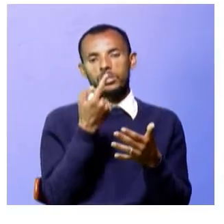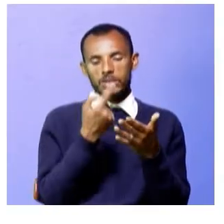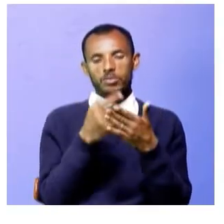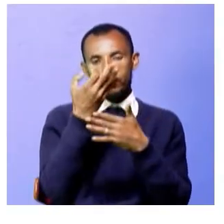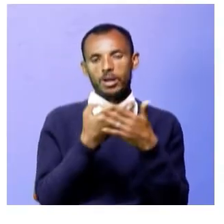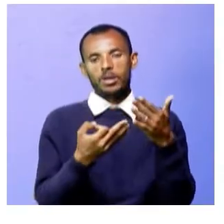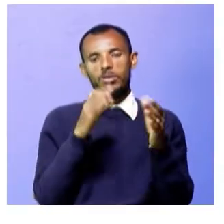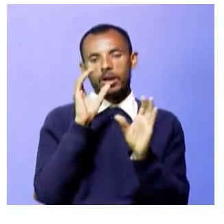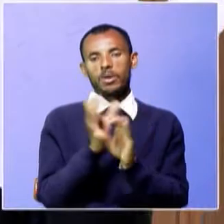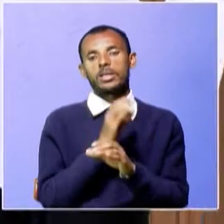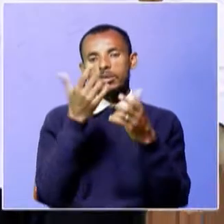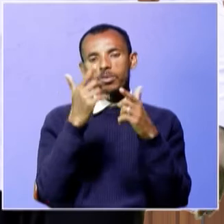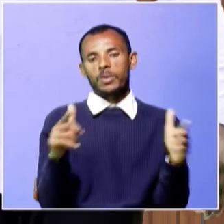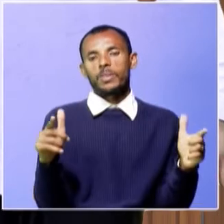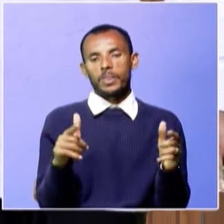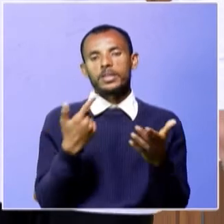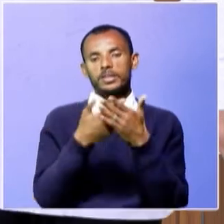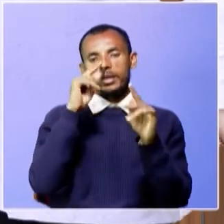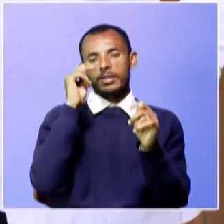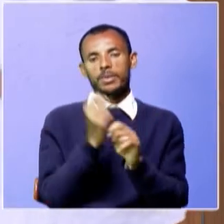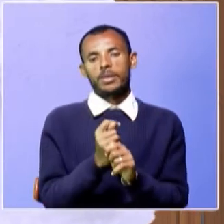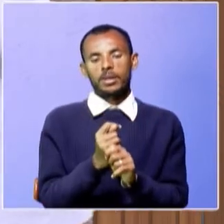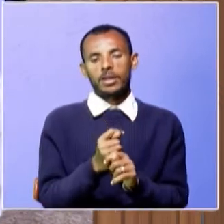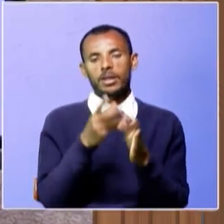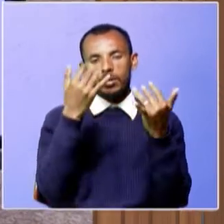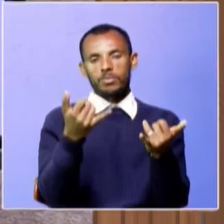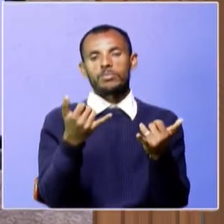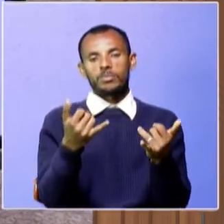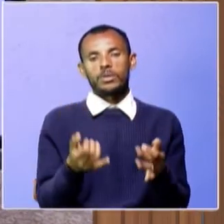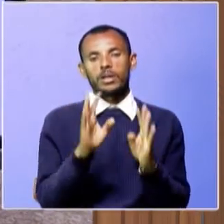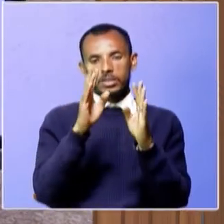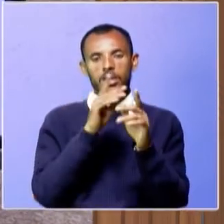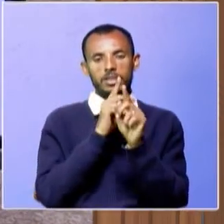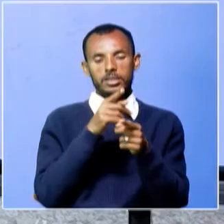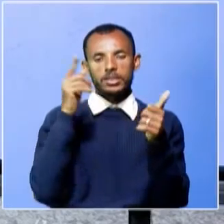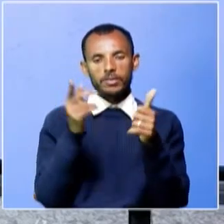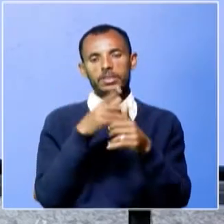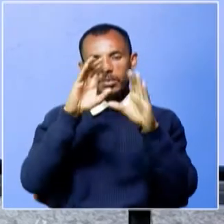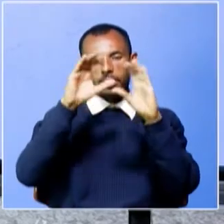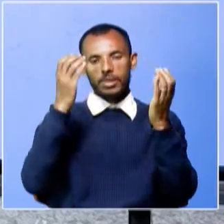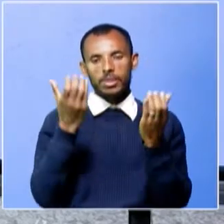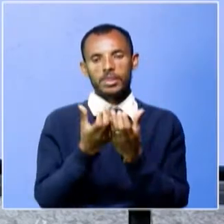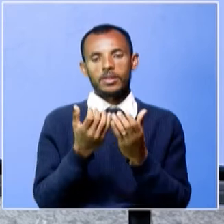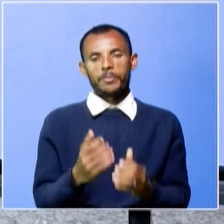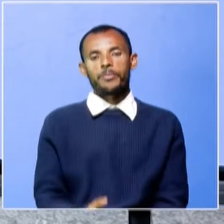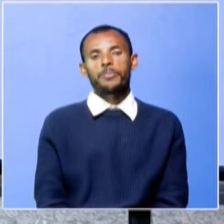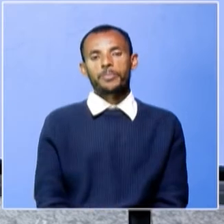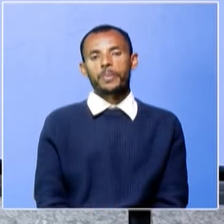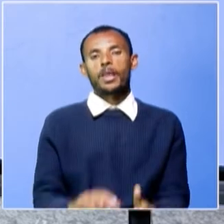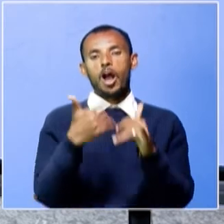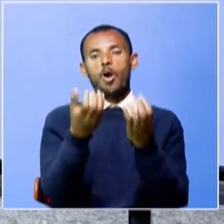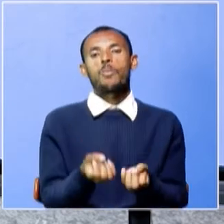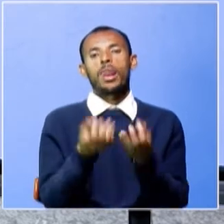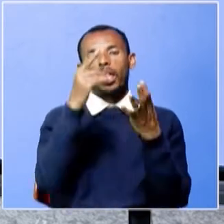to calculate the probability of this activity. Now, let's answer the first part. How